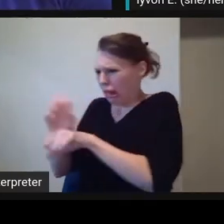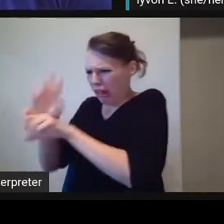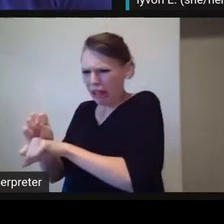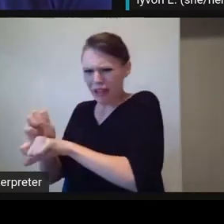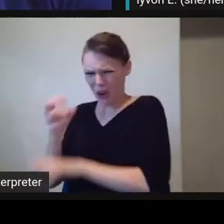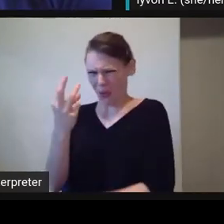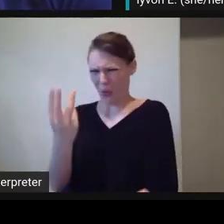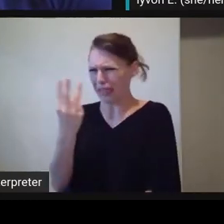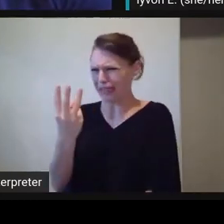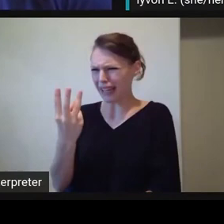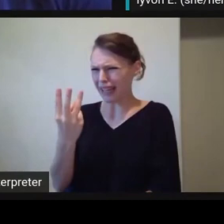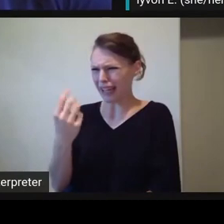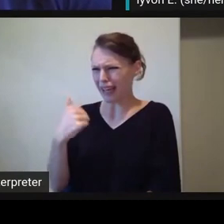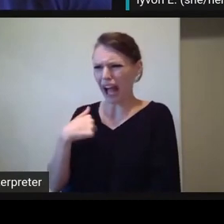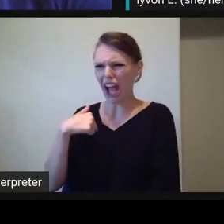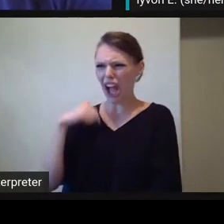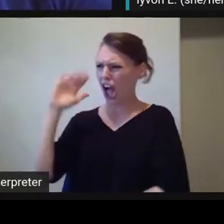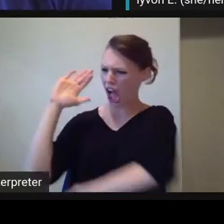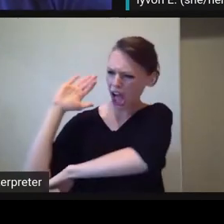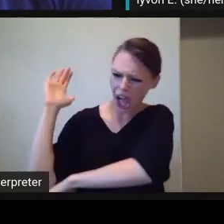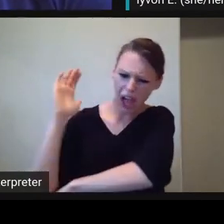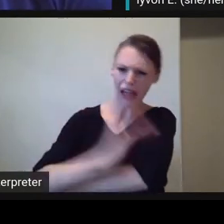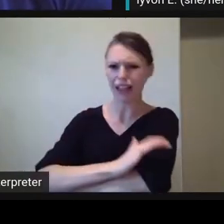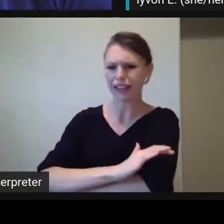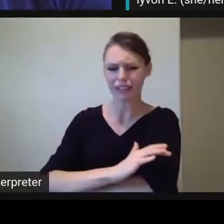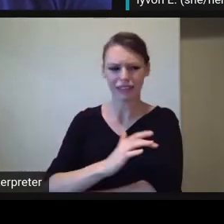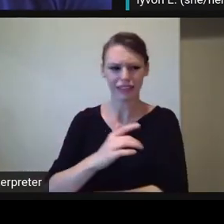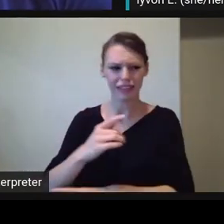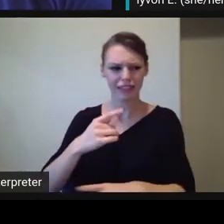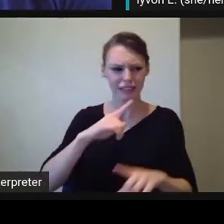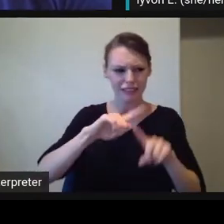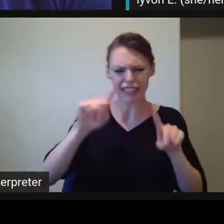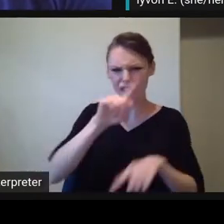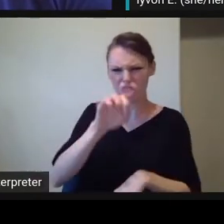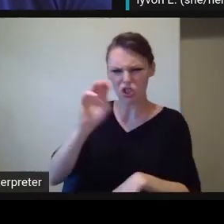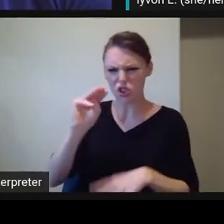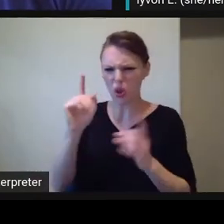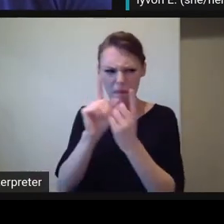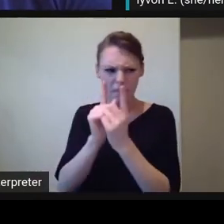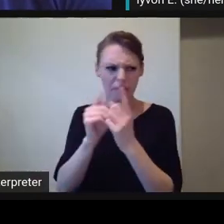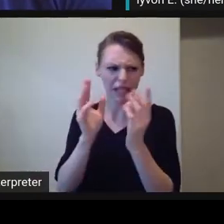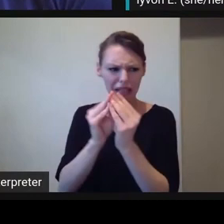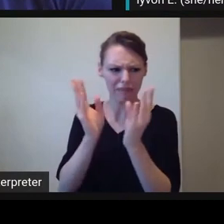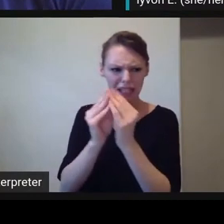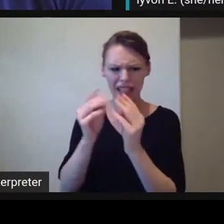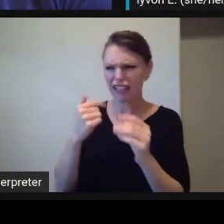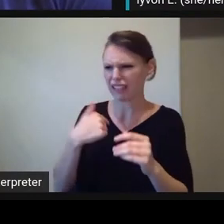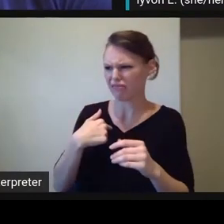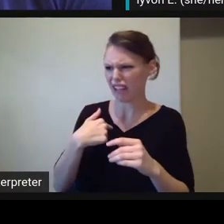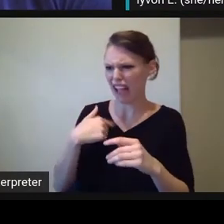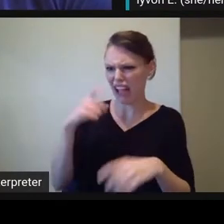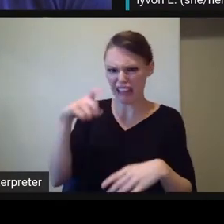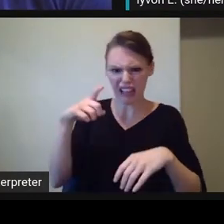Wednesday? What? I'm very happy that things have slowed down and we're being just